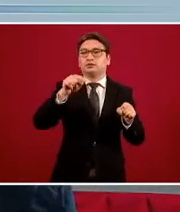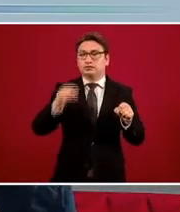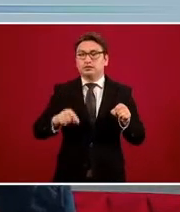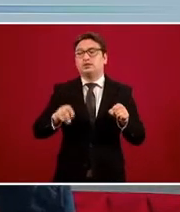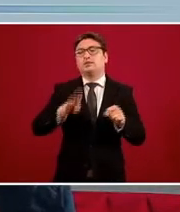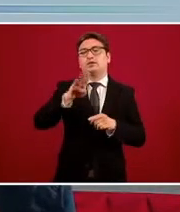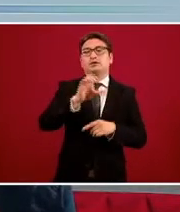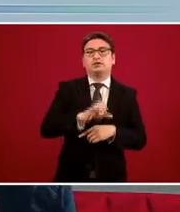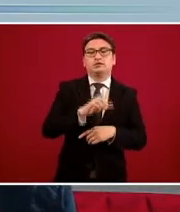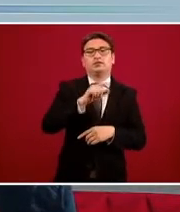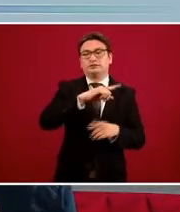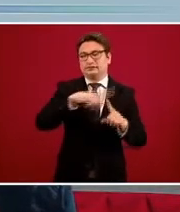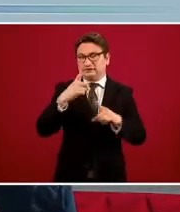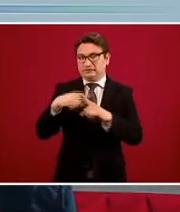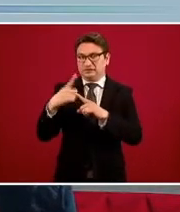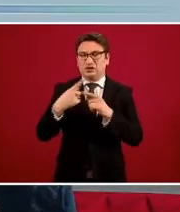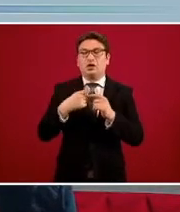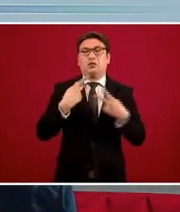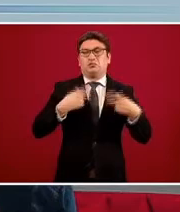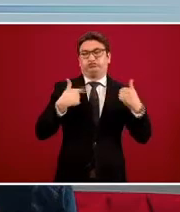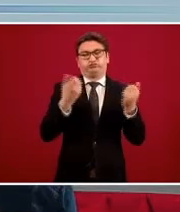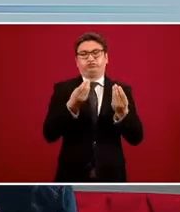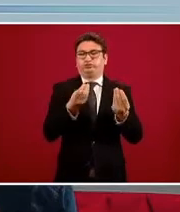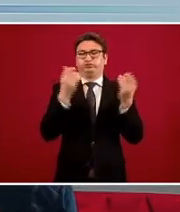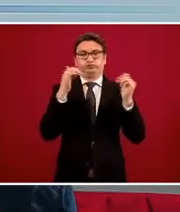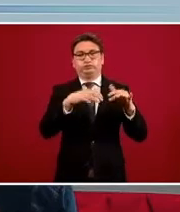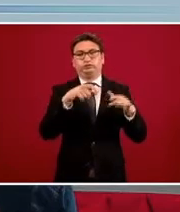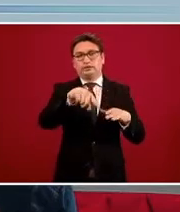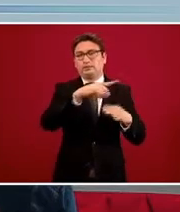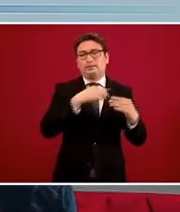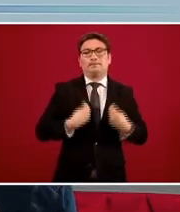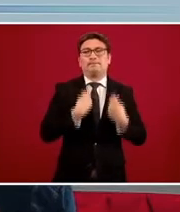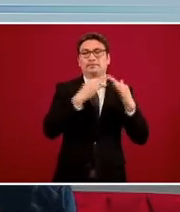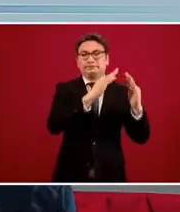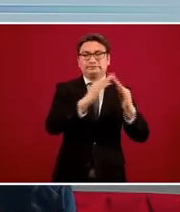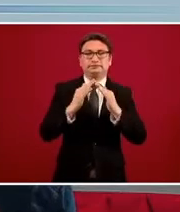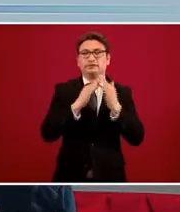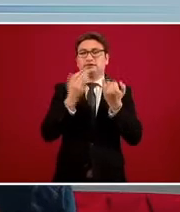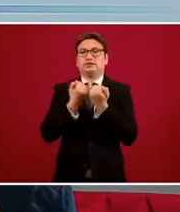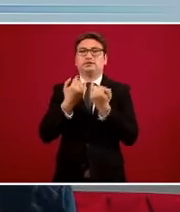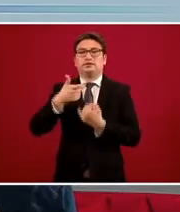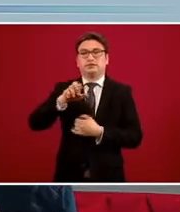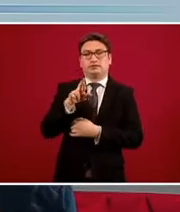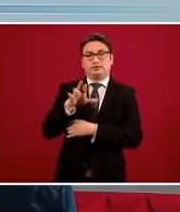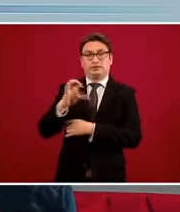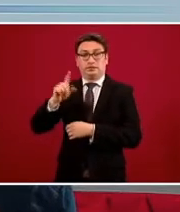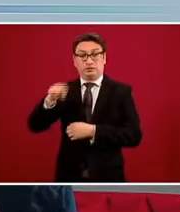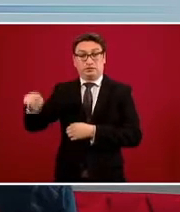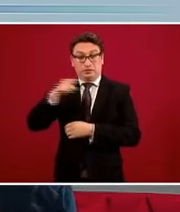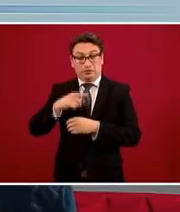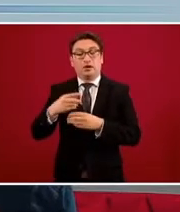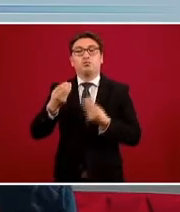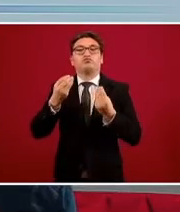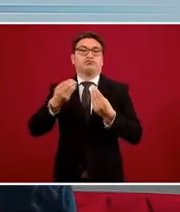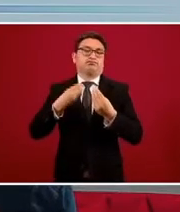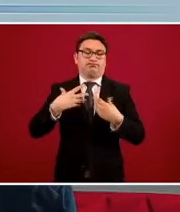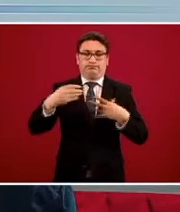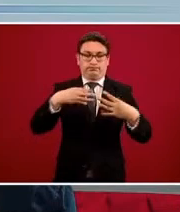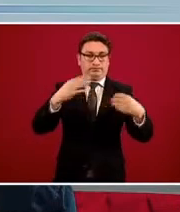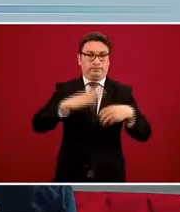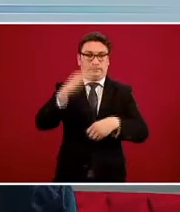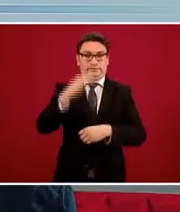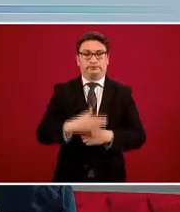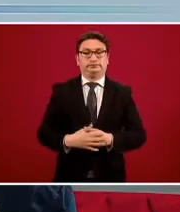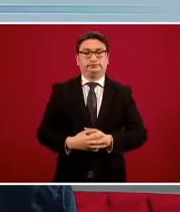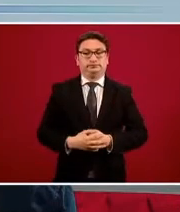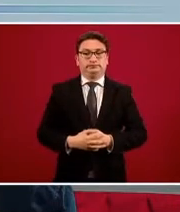and the most populated areas within the Baja California Peninsula, as well as the Quintana Roo state, those are the regions that